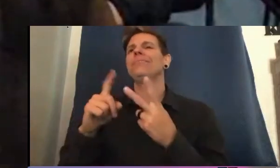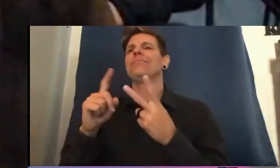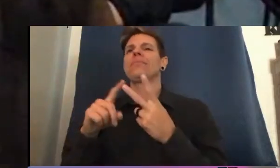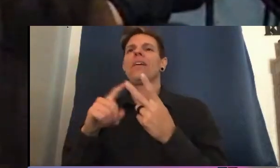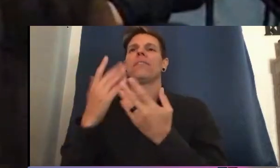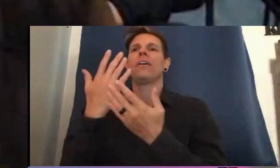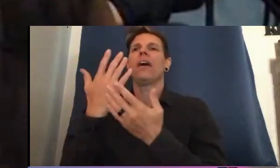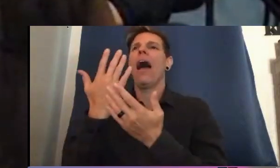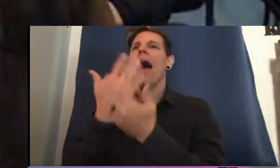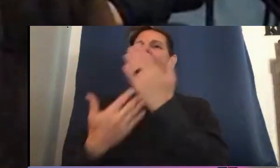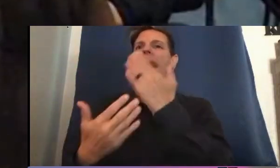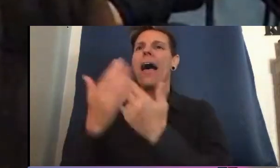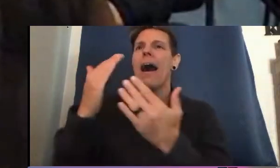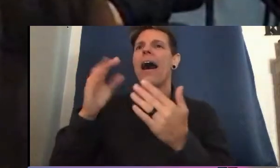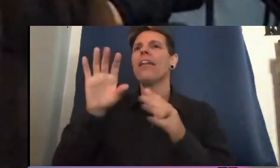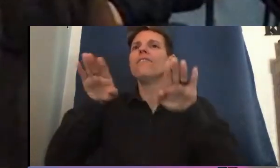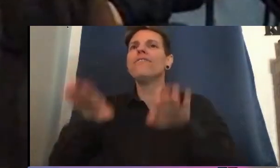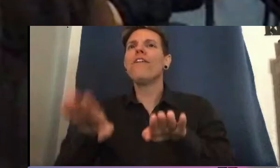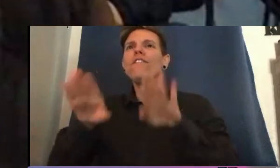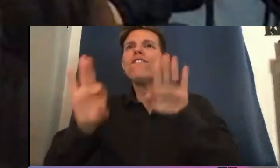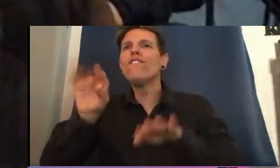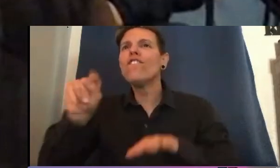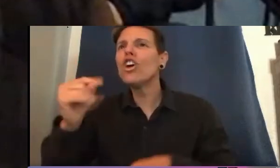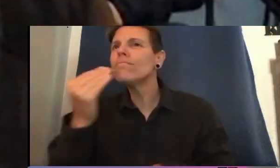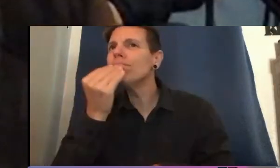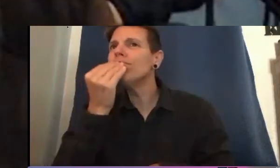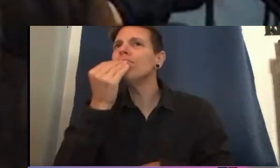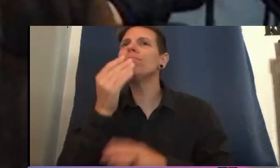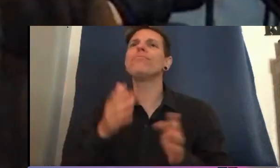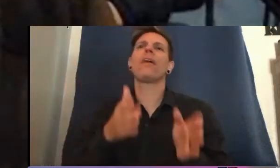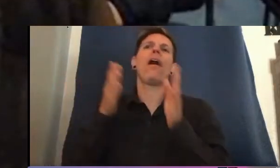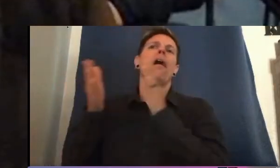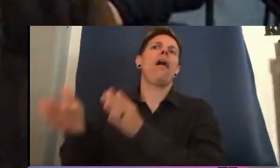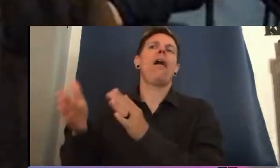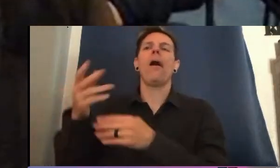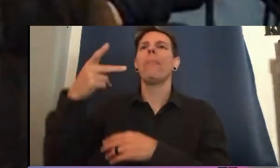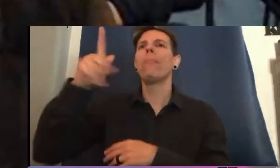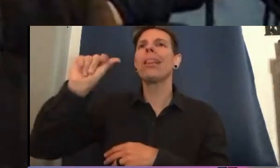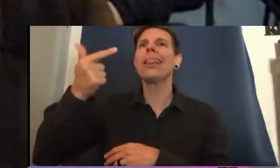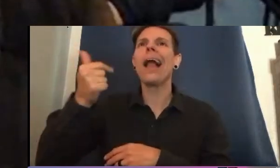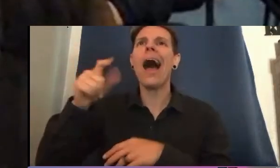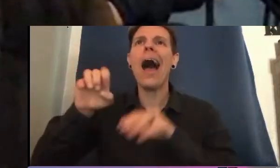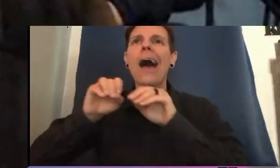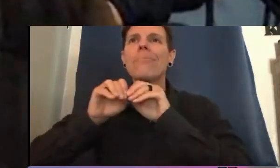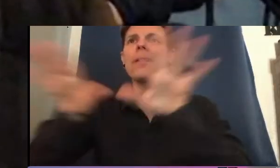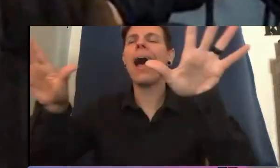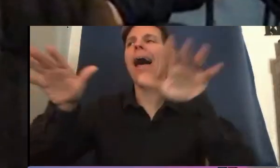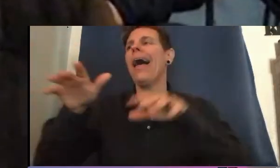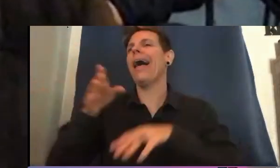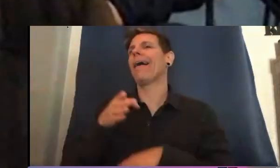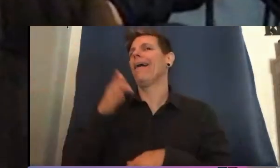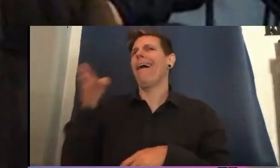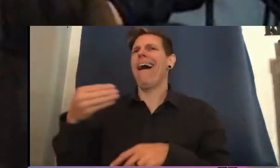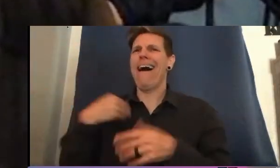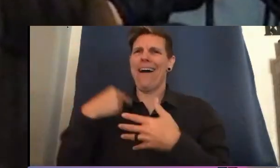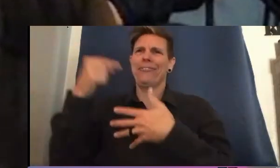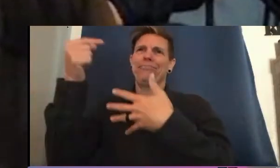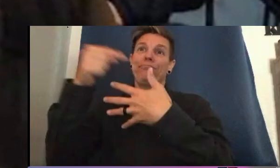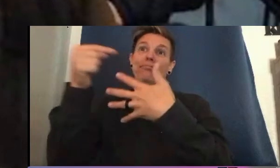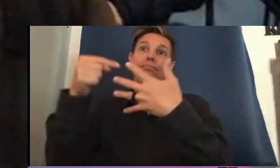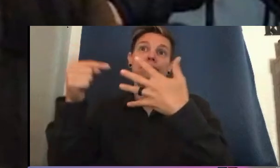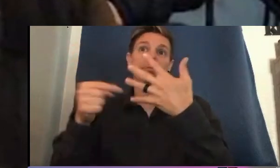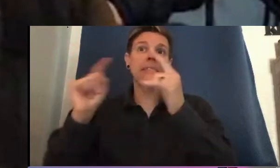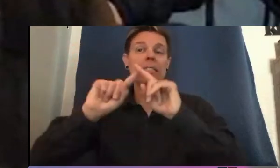illnesses. There's plague. There's a lot of different aspects that they're working